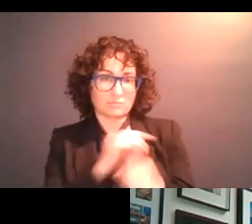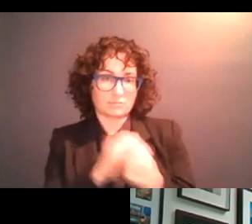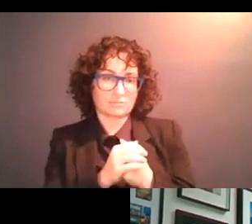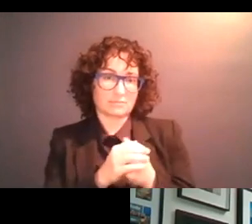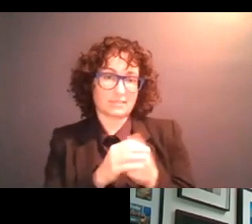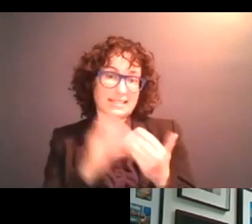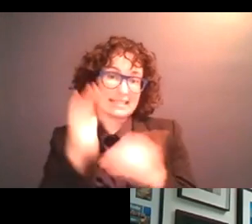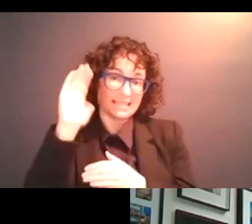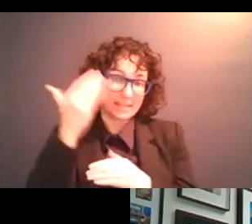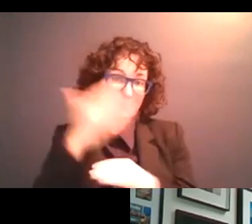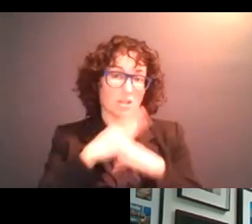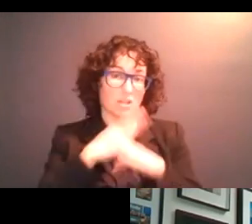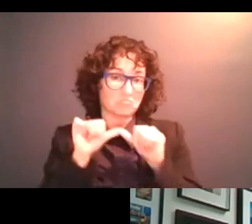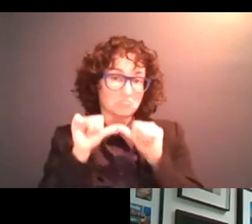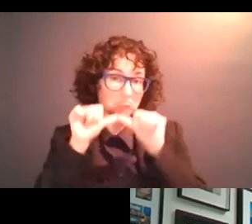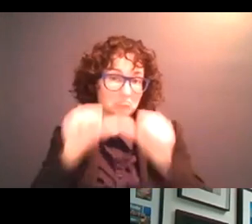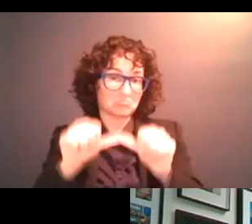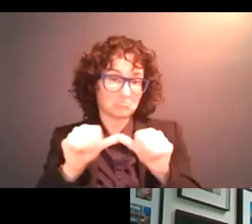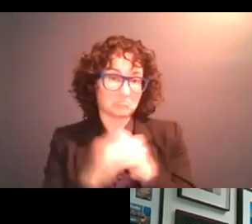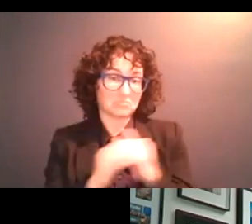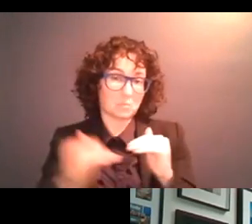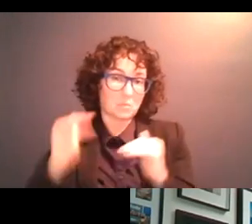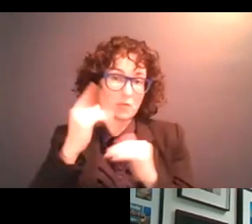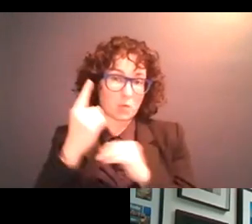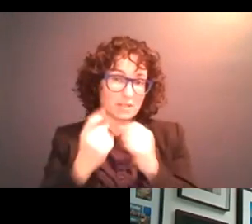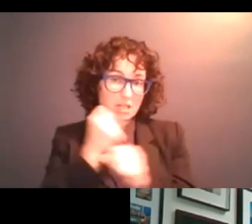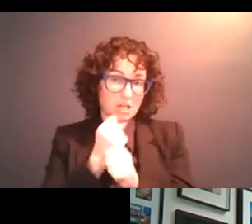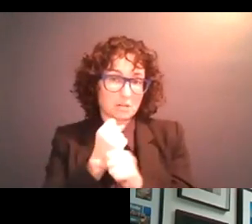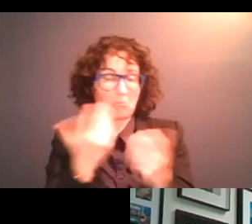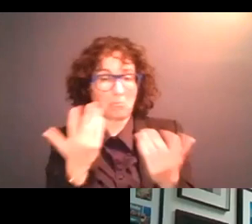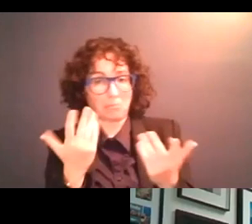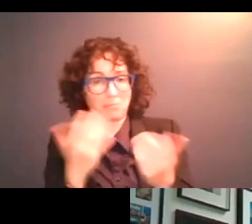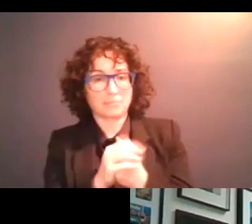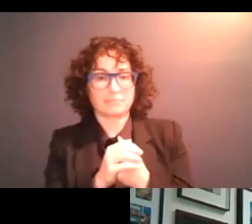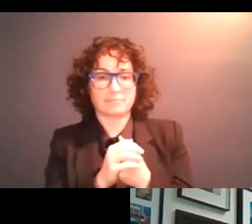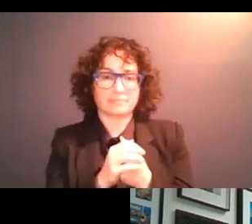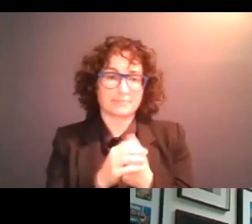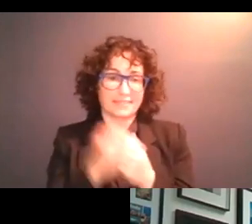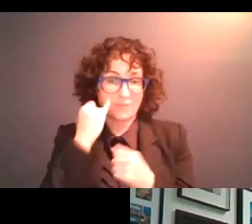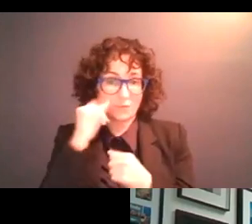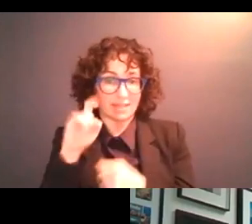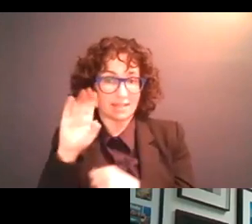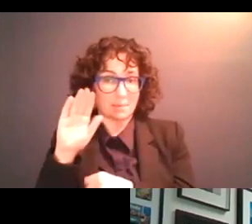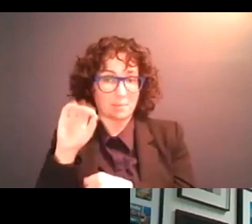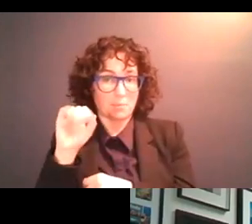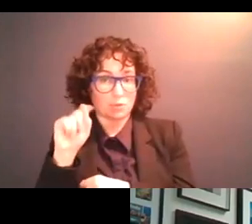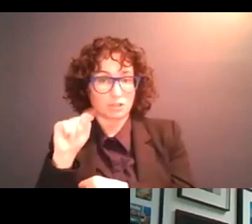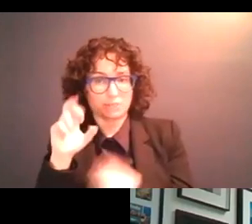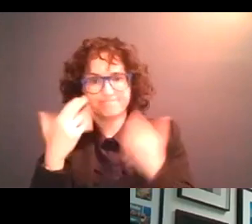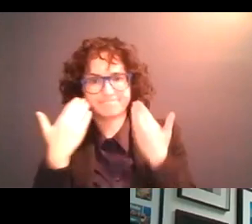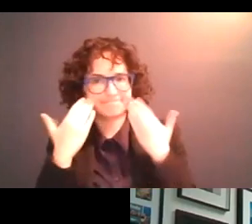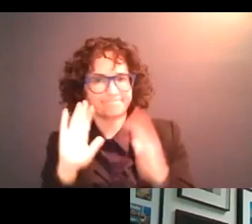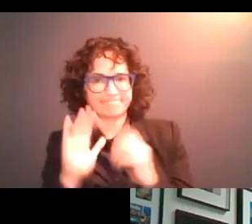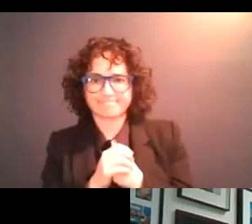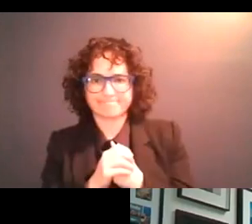that the protection has continued even more than 1 year. So how much would it be, or if we need boosters, we still don't know. And it has a